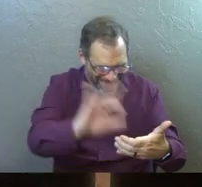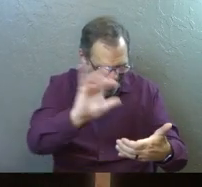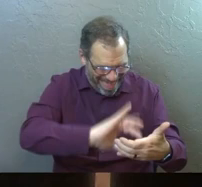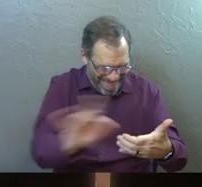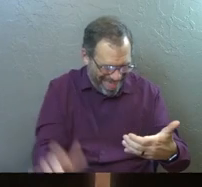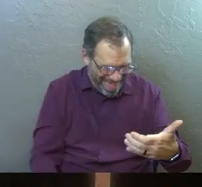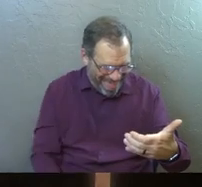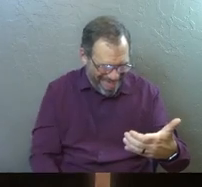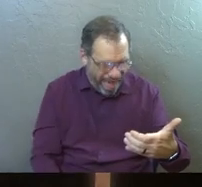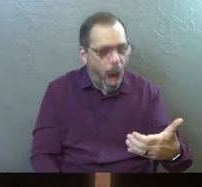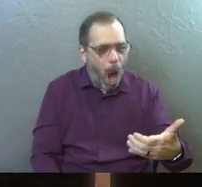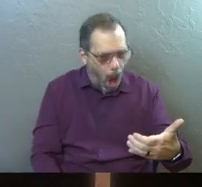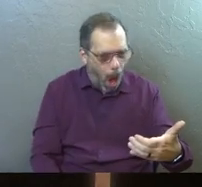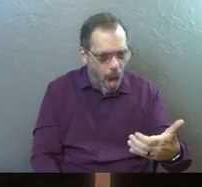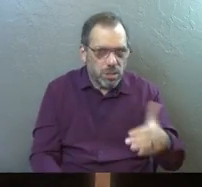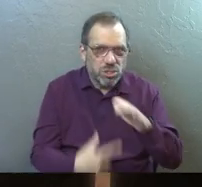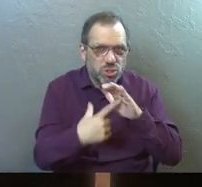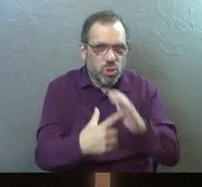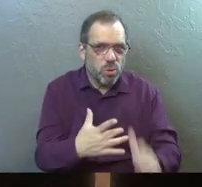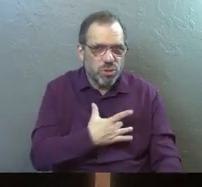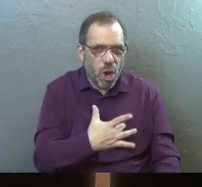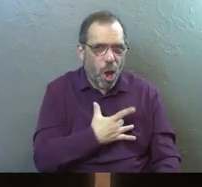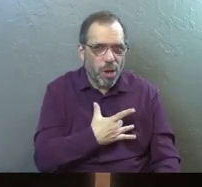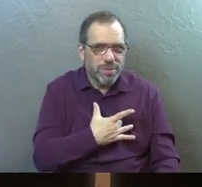There's things that we say about ourselves,